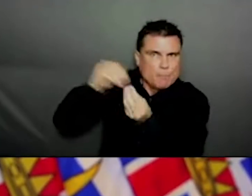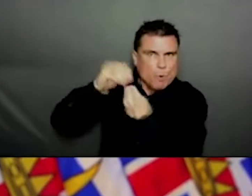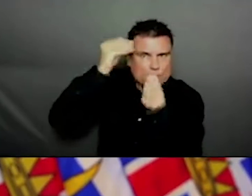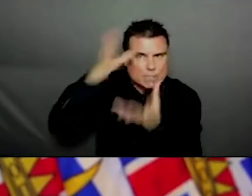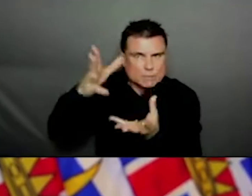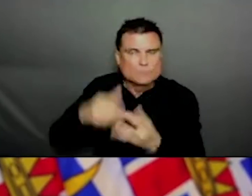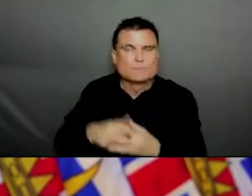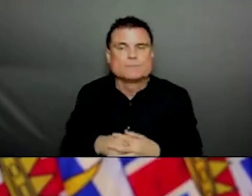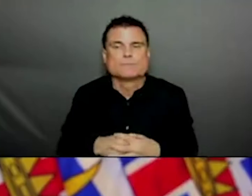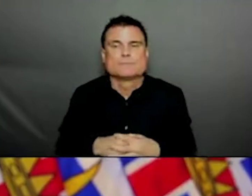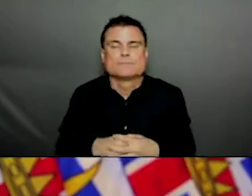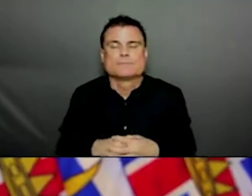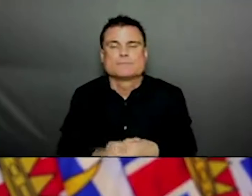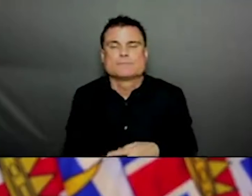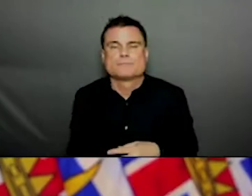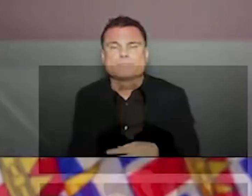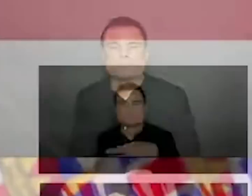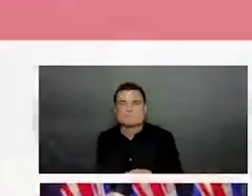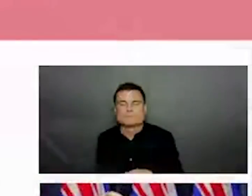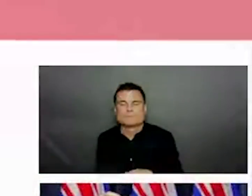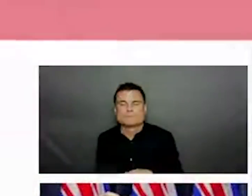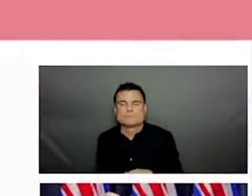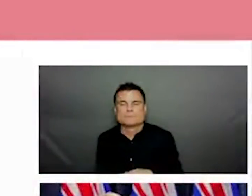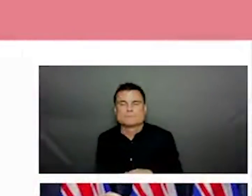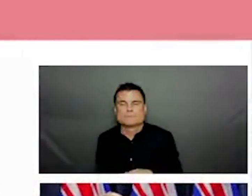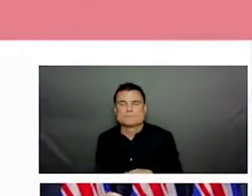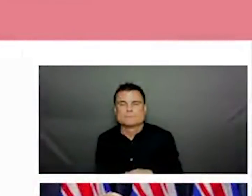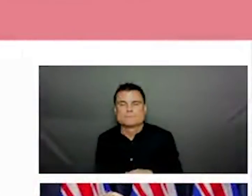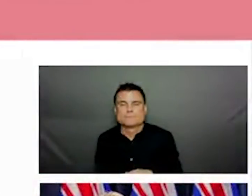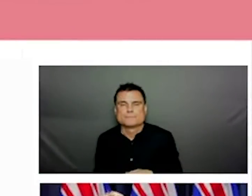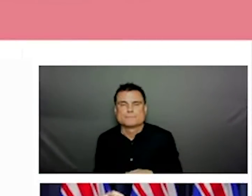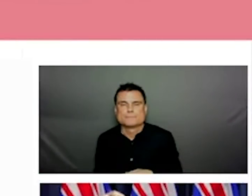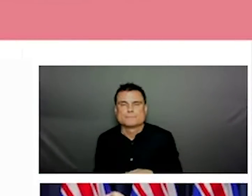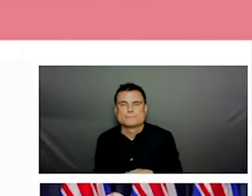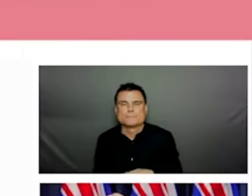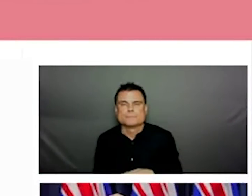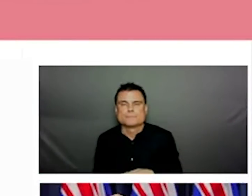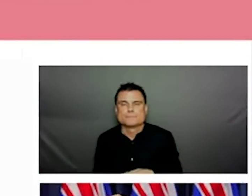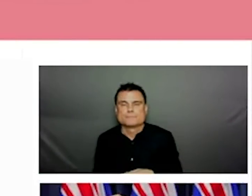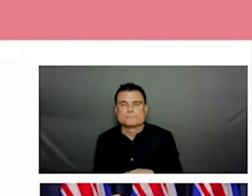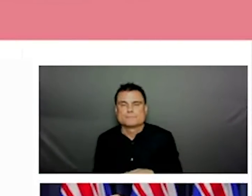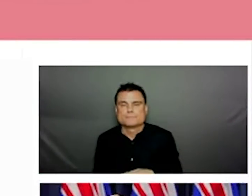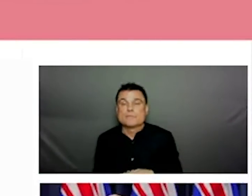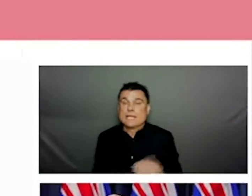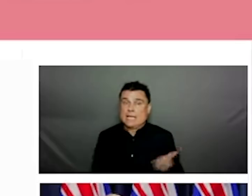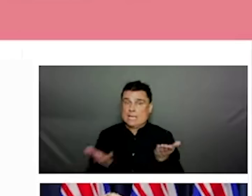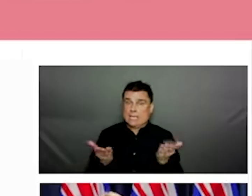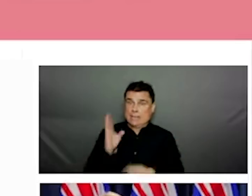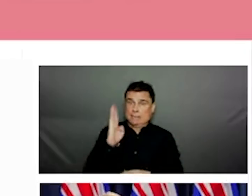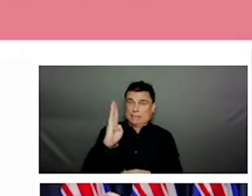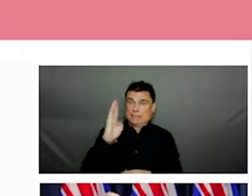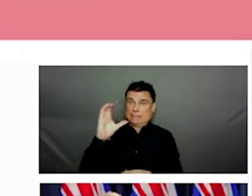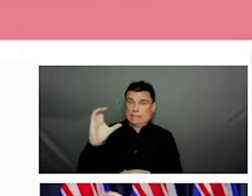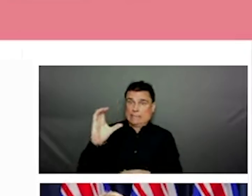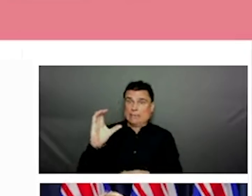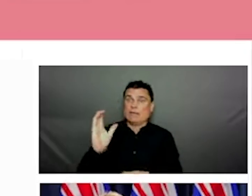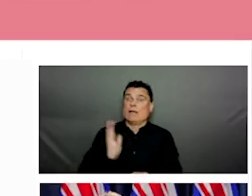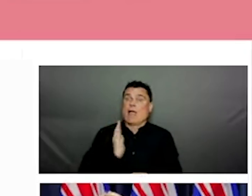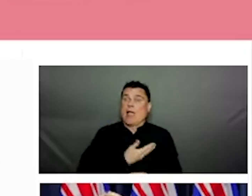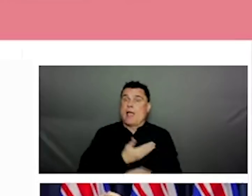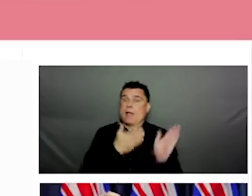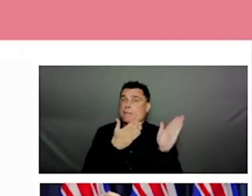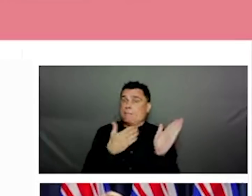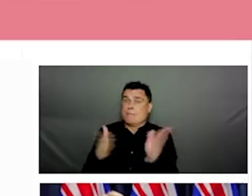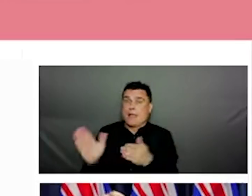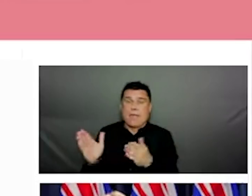So a recap of some of the important information about our BC immunization plan. For the first quarter, so